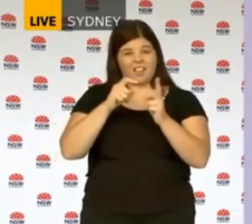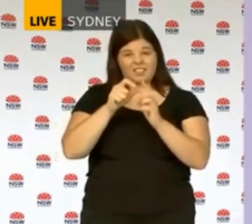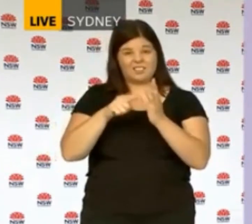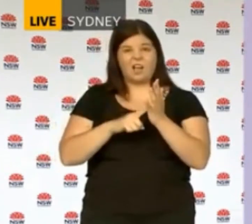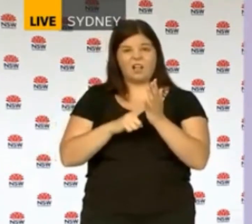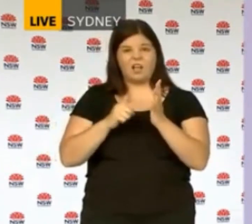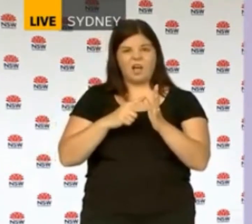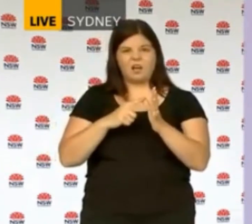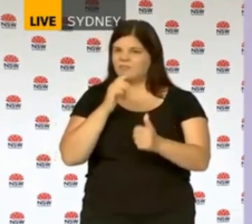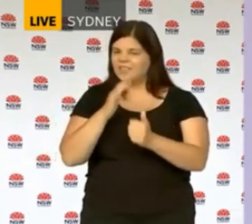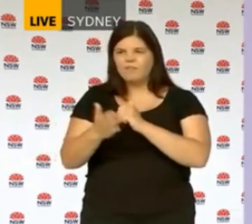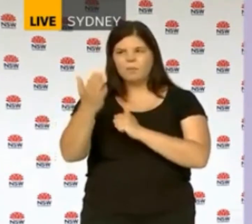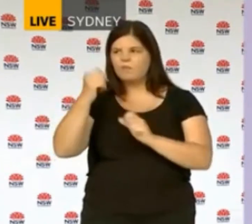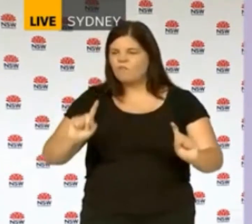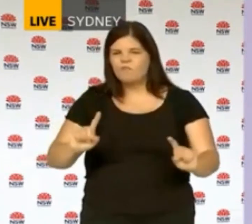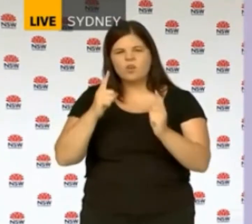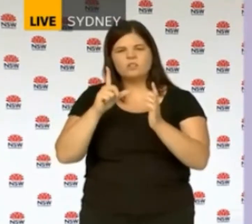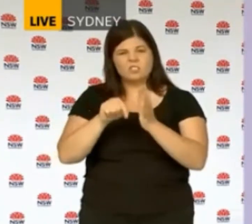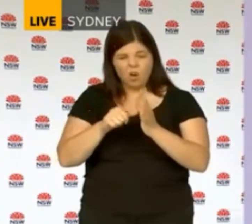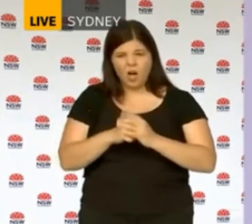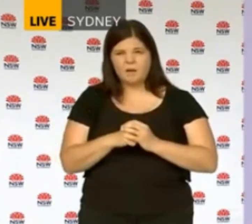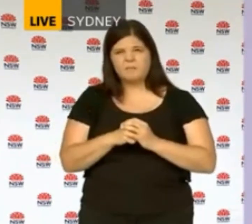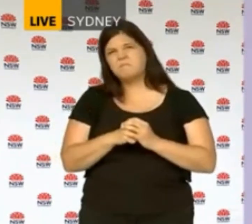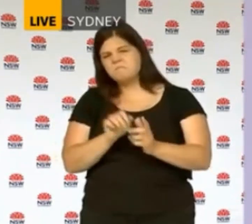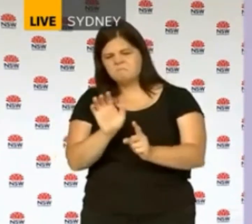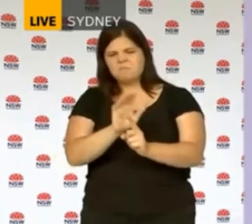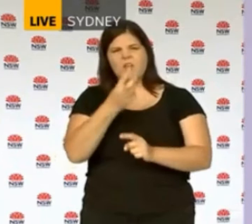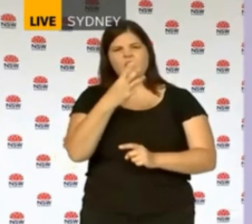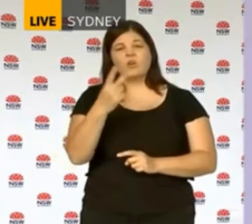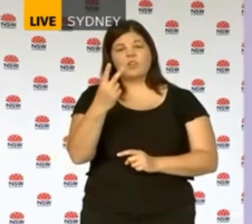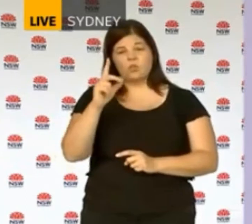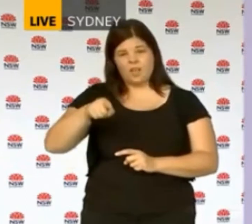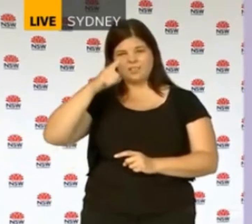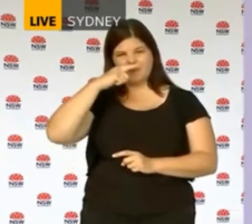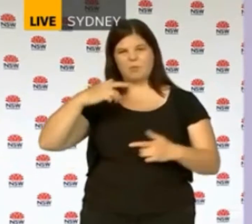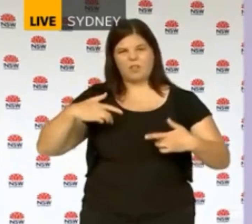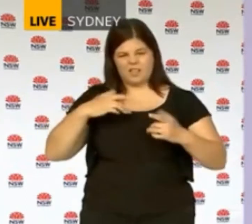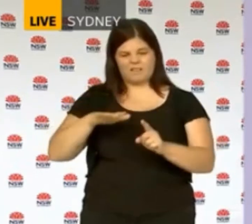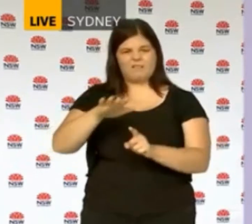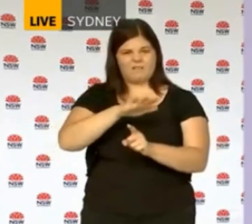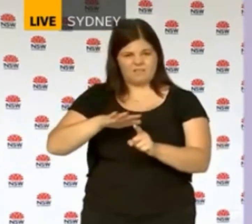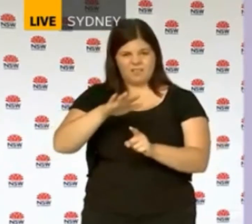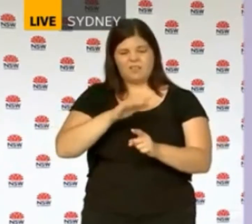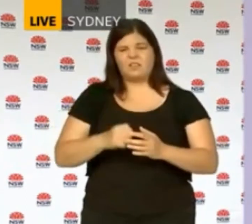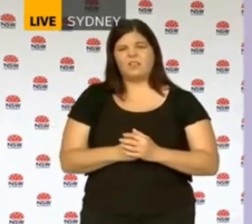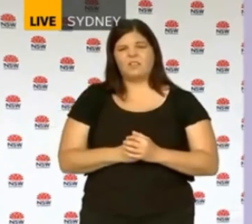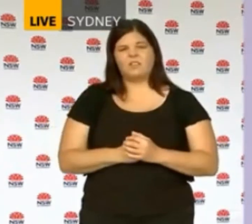first time. The catchment serves a population of about 32,000 people and takes sewage